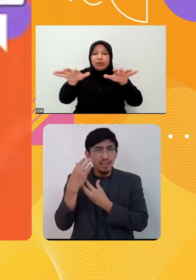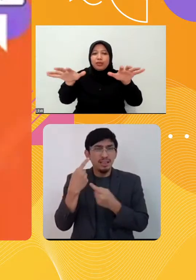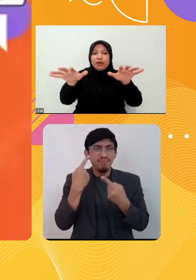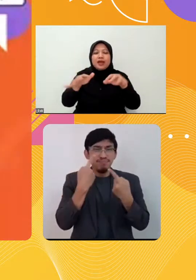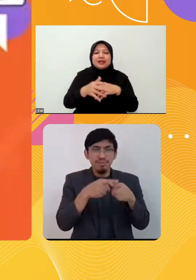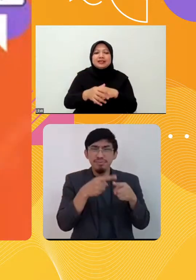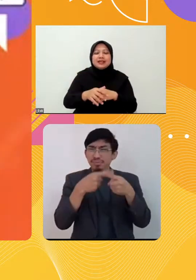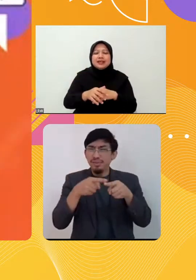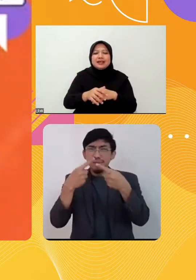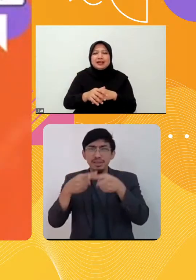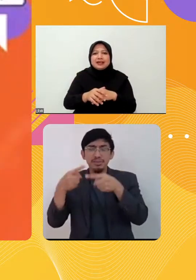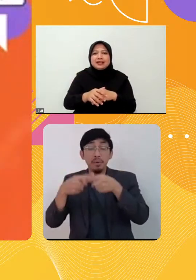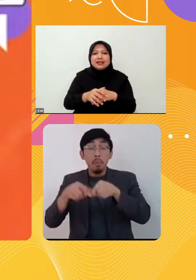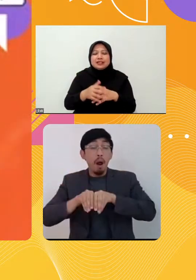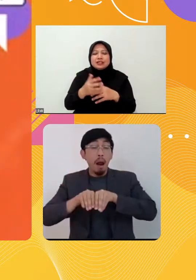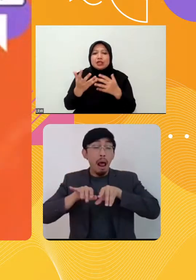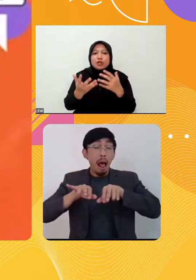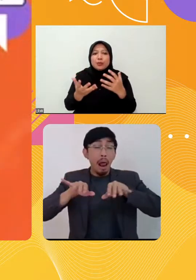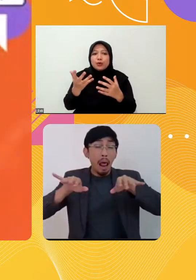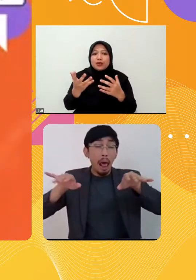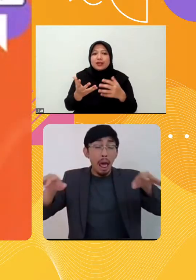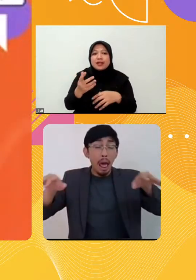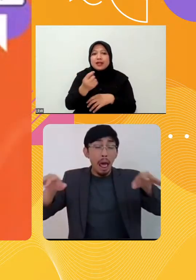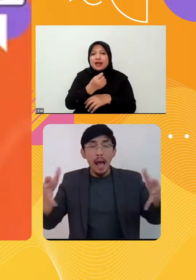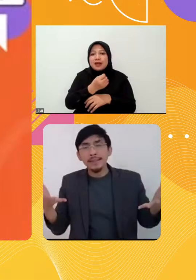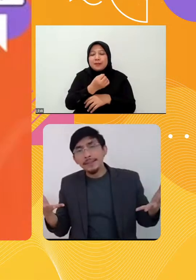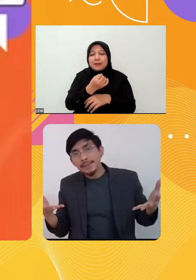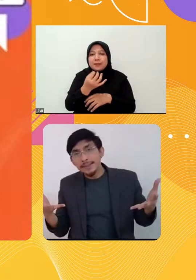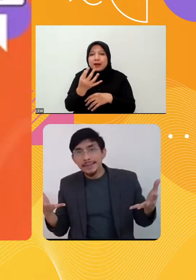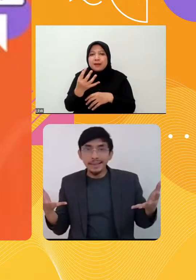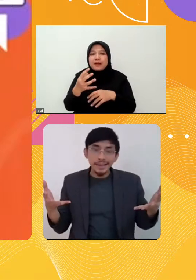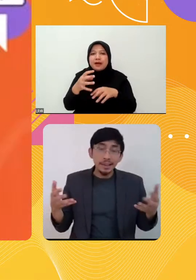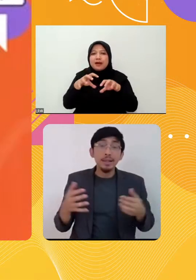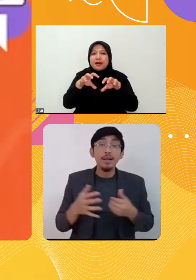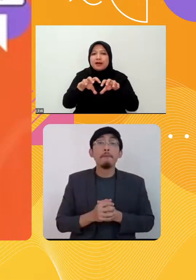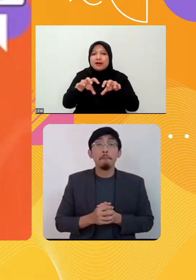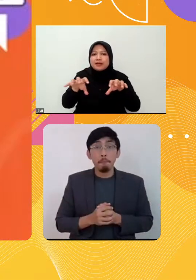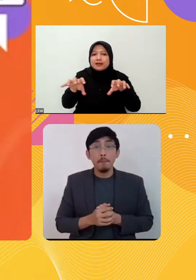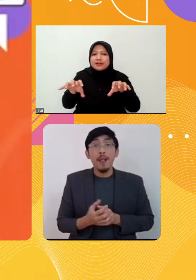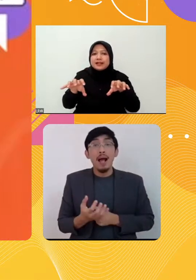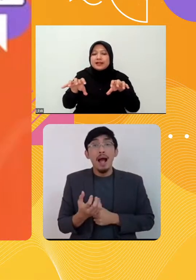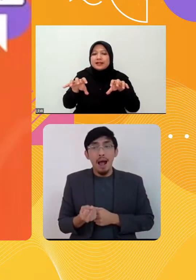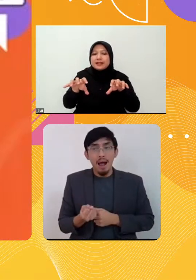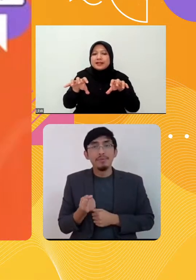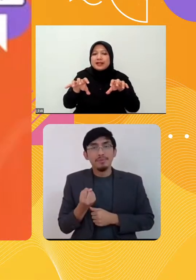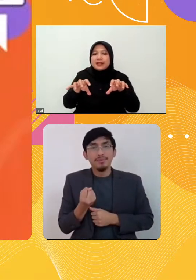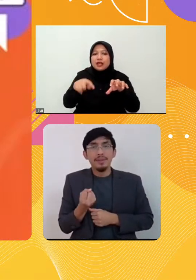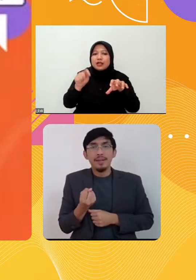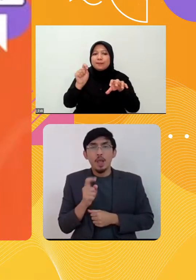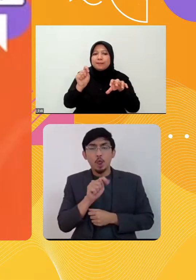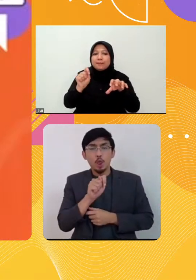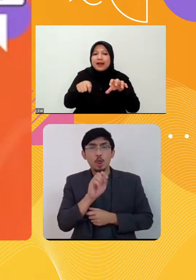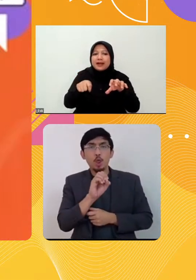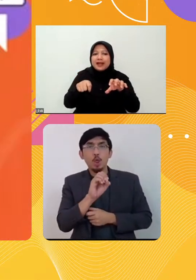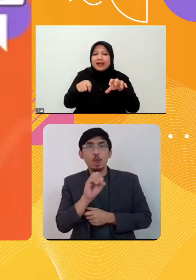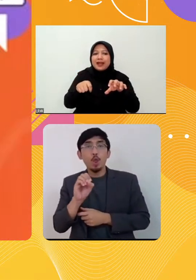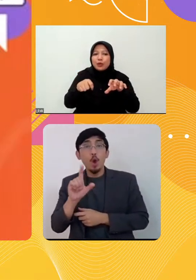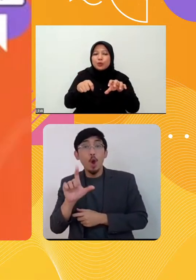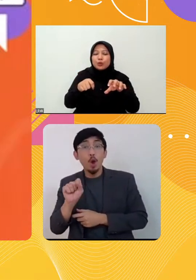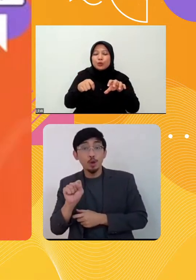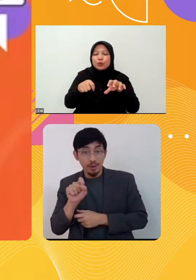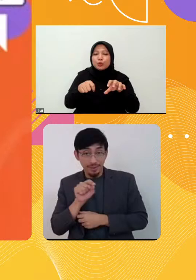be applied for the health reproductive education or another area as well.